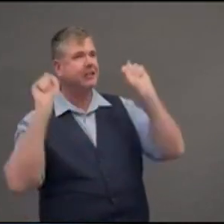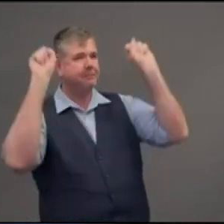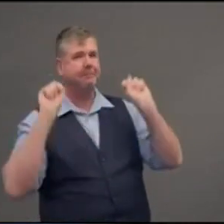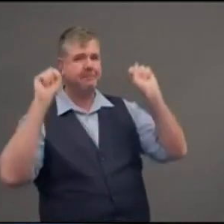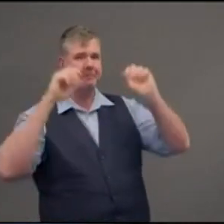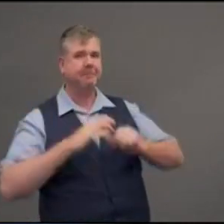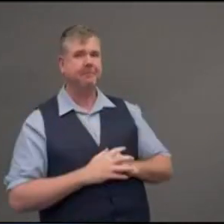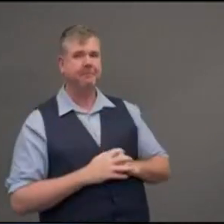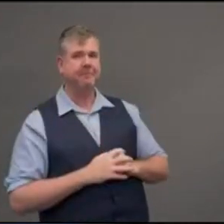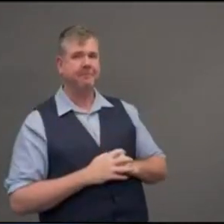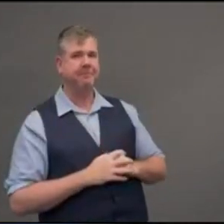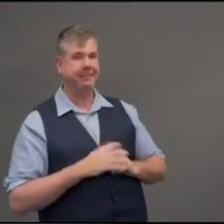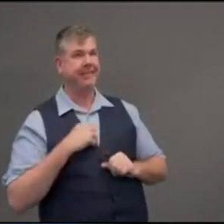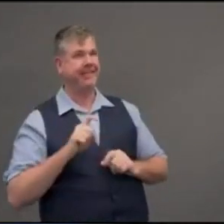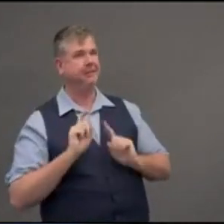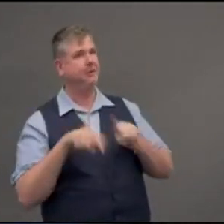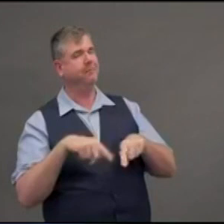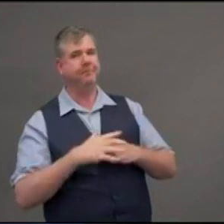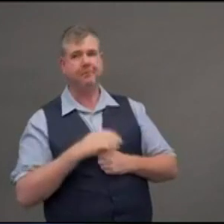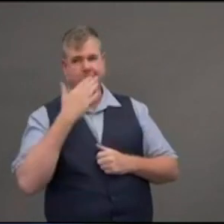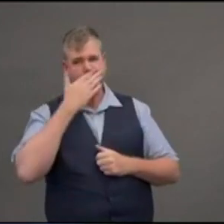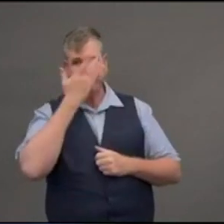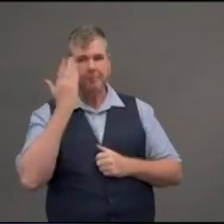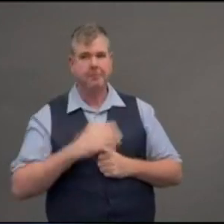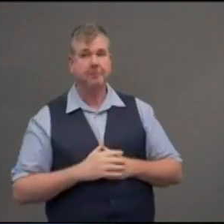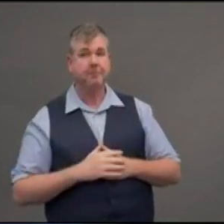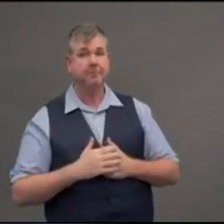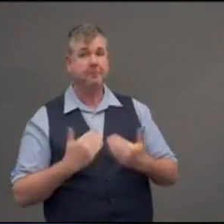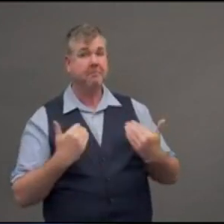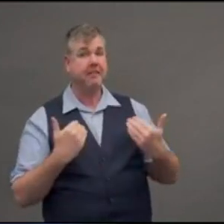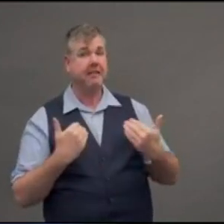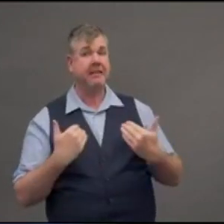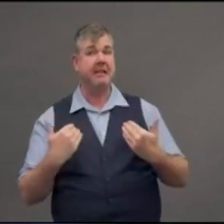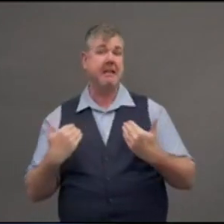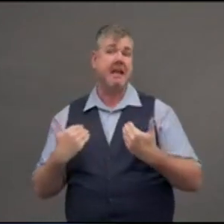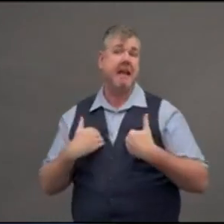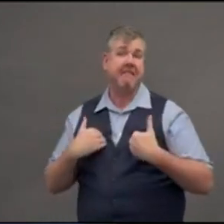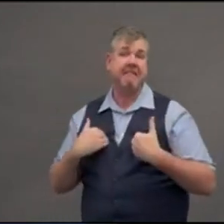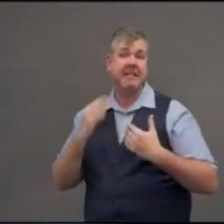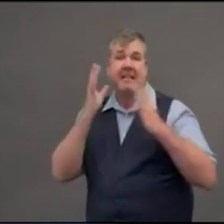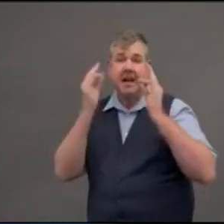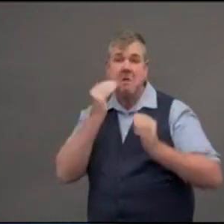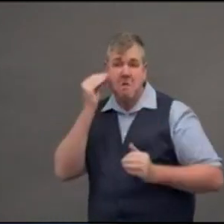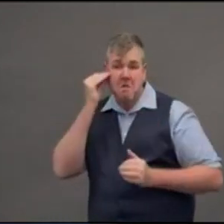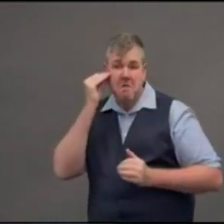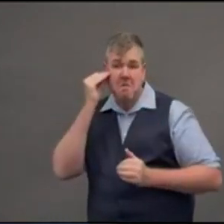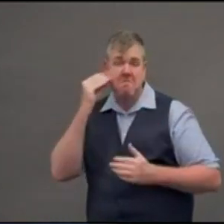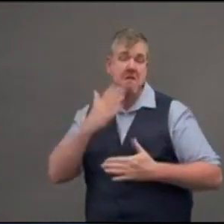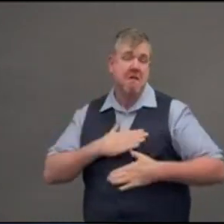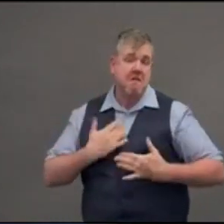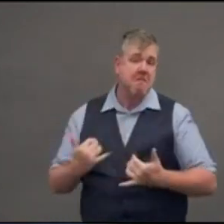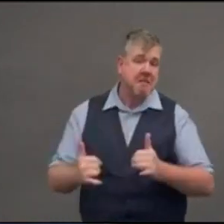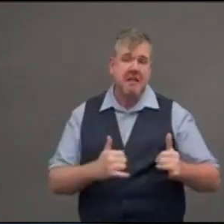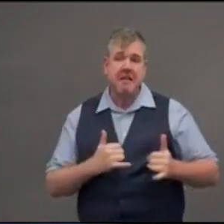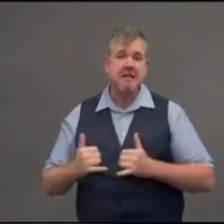Well, I have a cat at home, so I just usually play with him, and I've been very